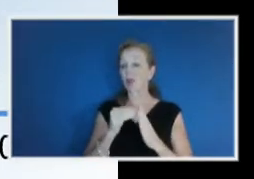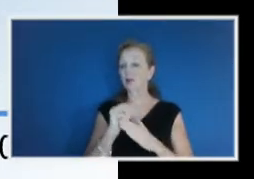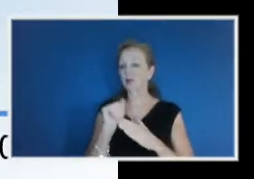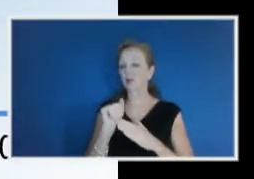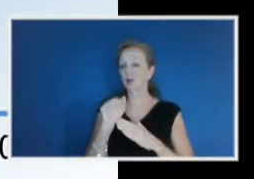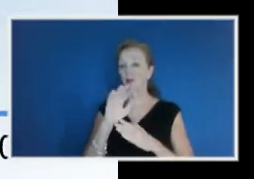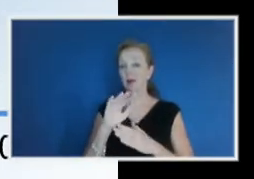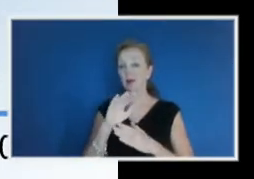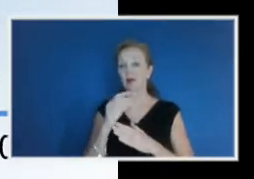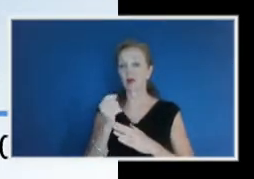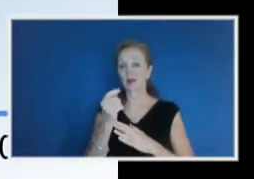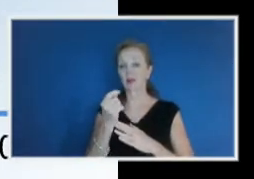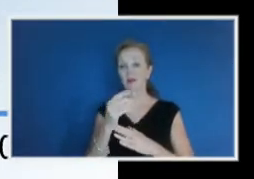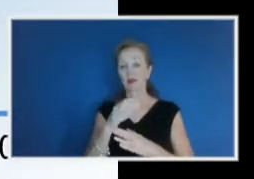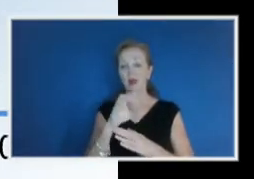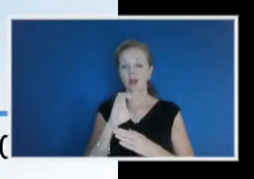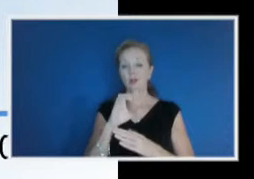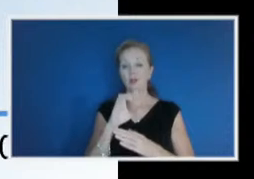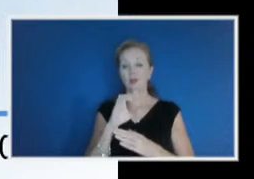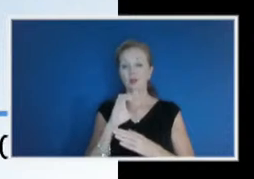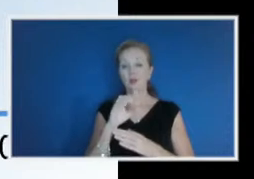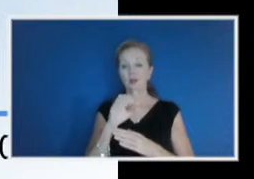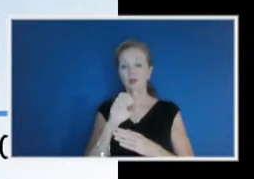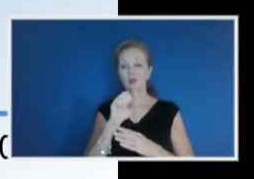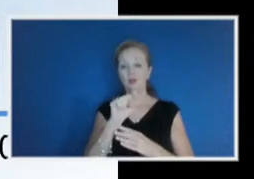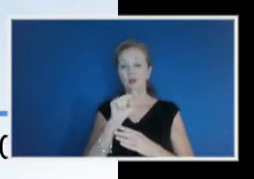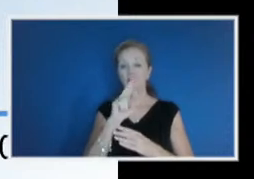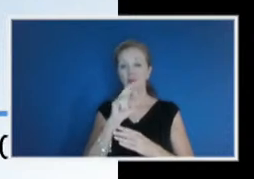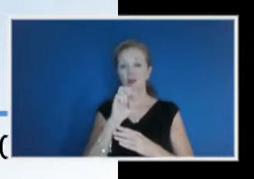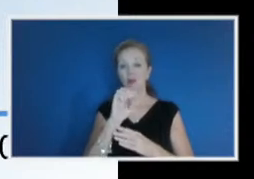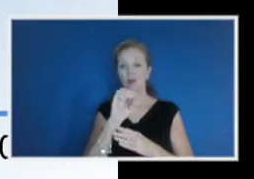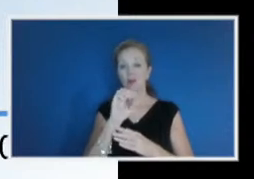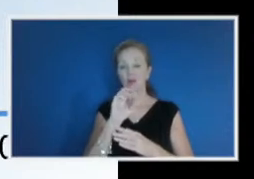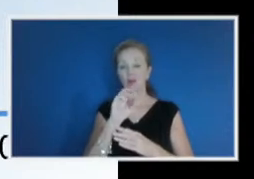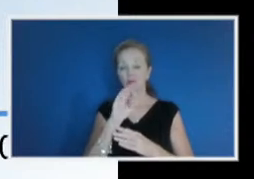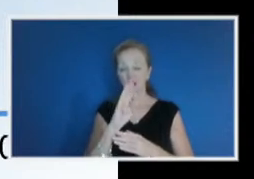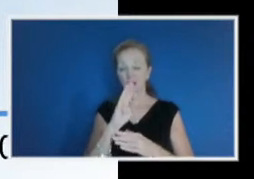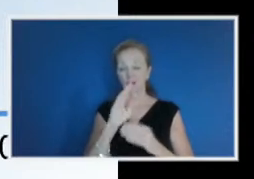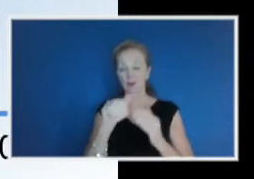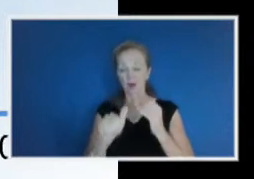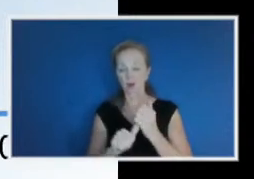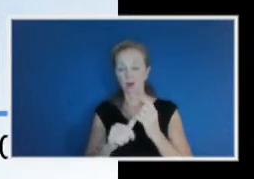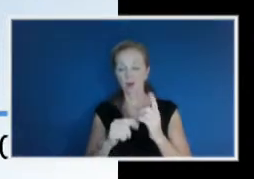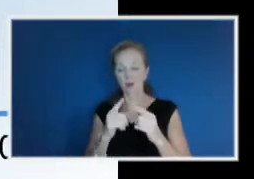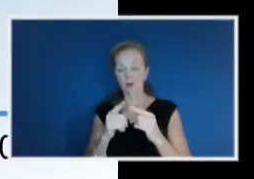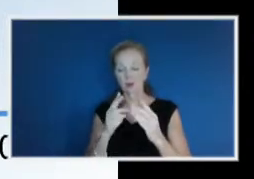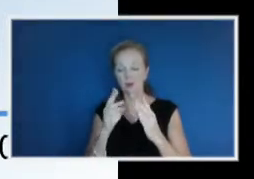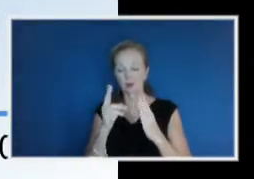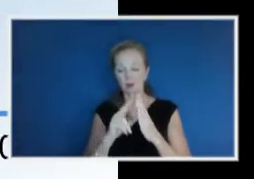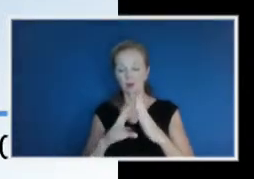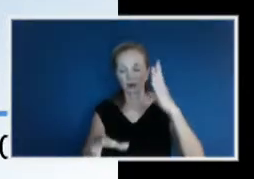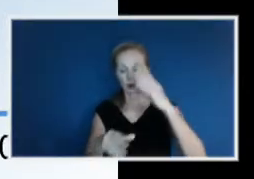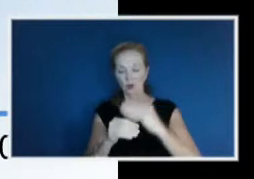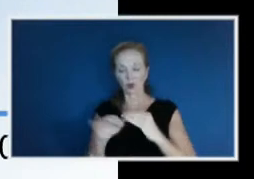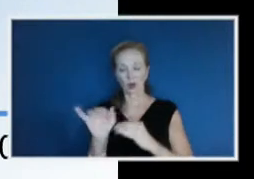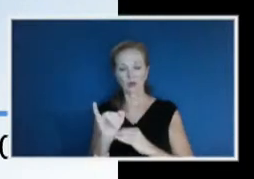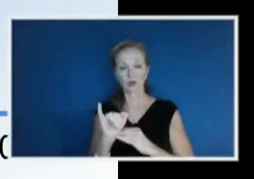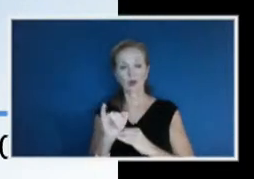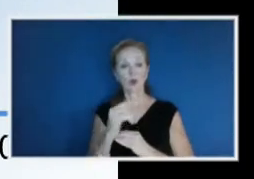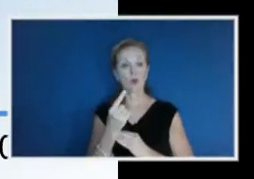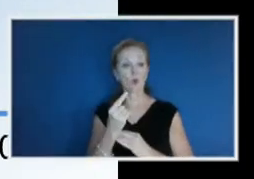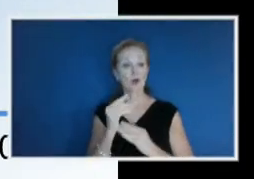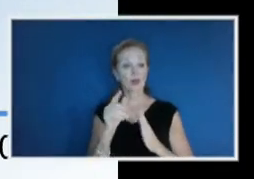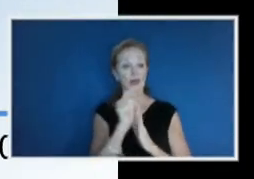approximately 1,100 subcontracts associated with those prime contracts, and you see there the total as well. One of the